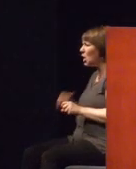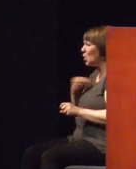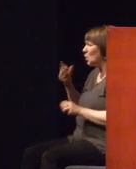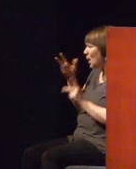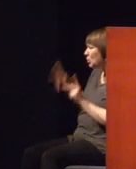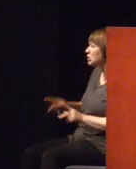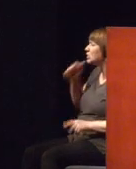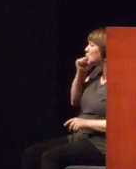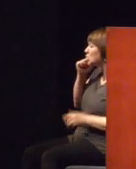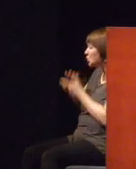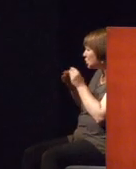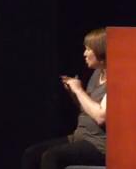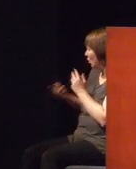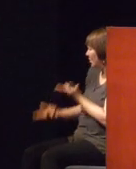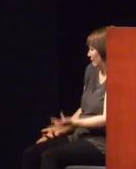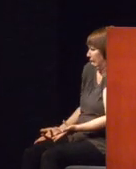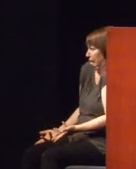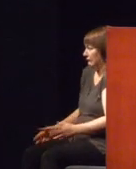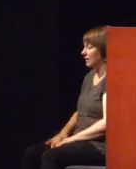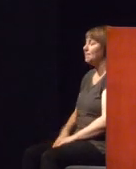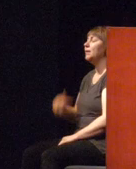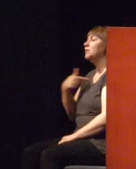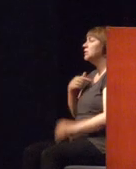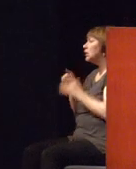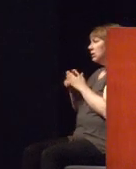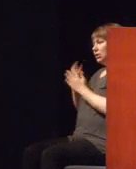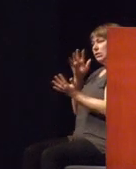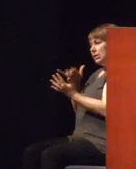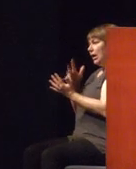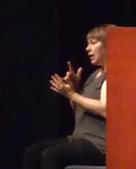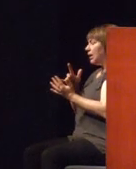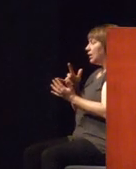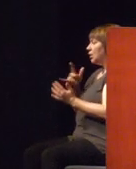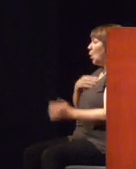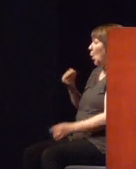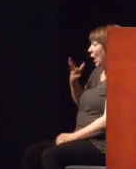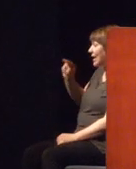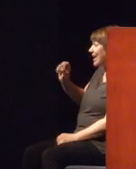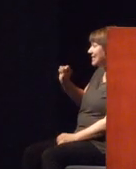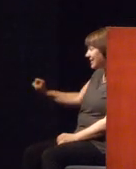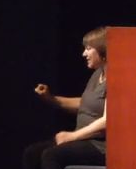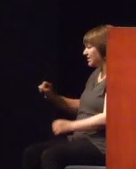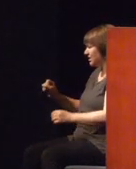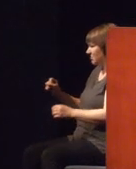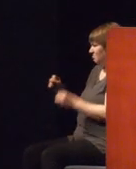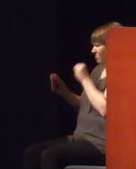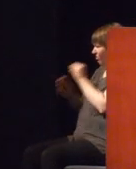be? And so I started studying whiteness in part to figure out what is my racial story?